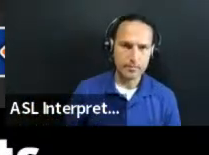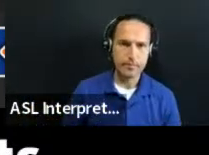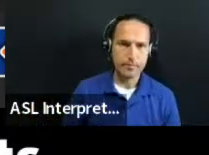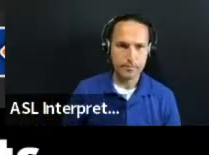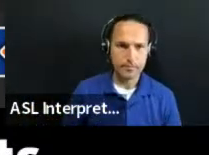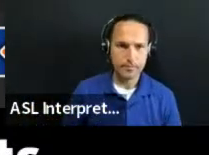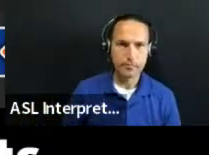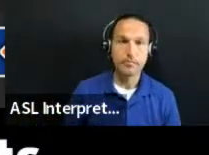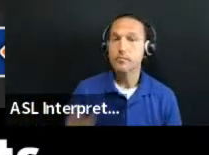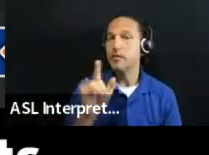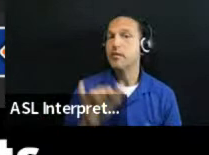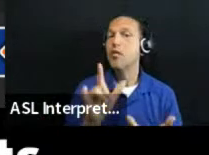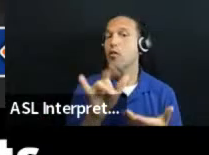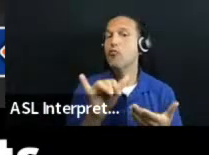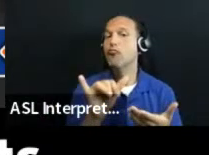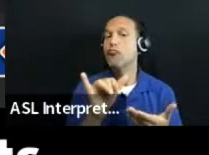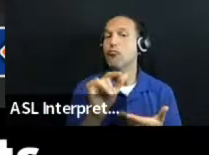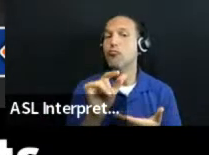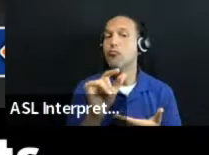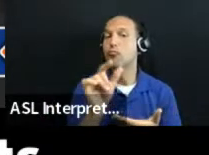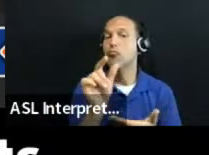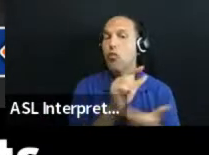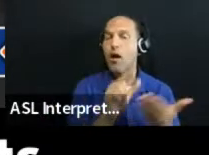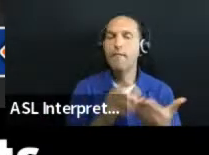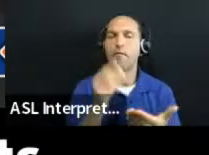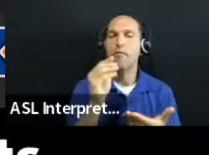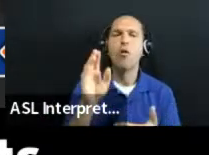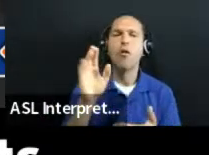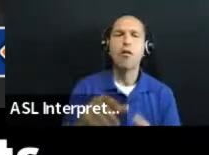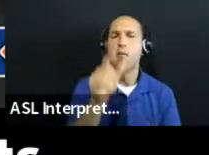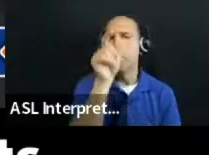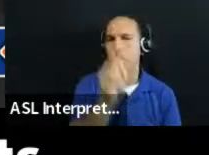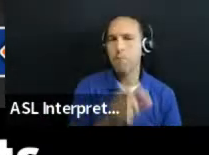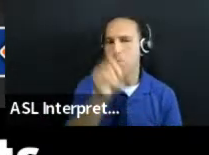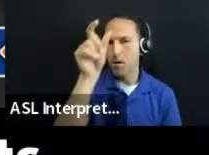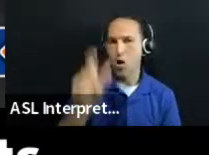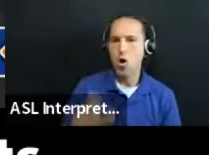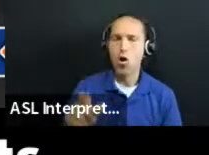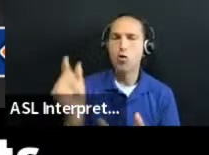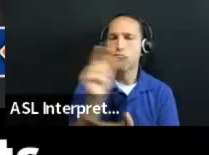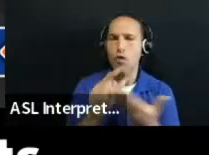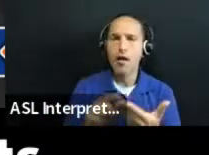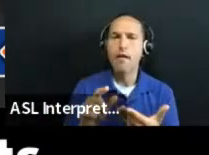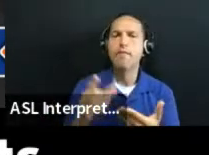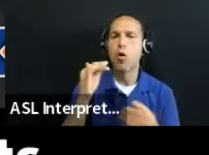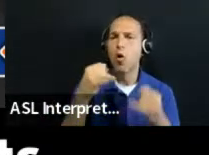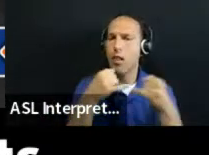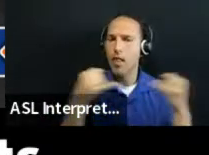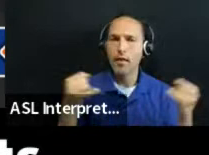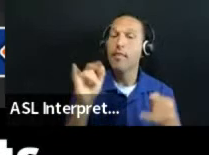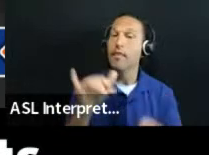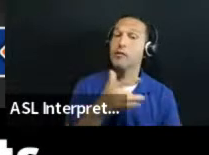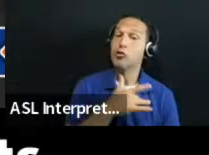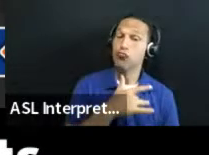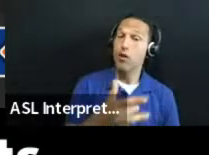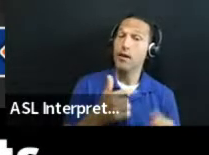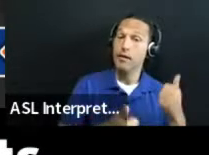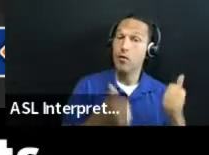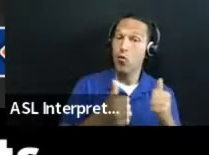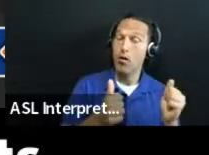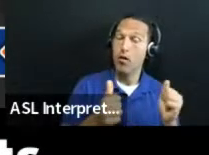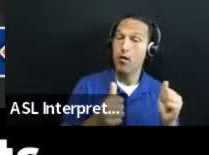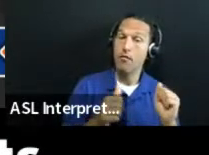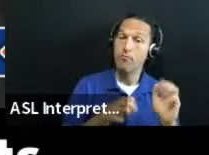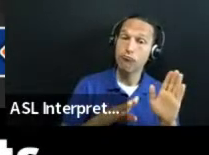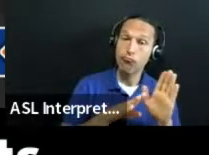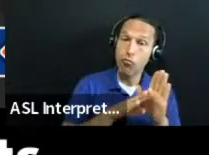In terms of a graph or a bar graph or a line graph, right? What is the trend? Is it steadily rising?